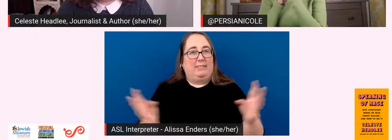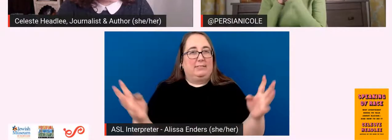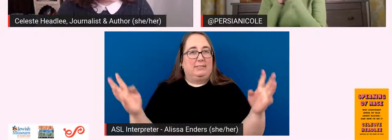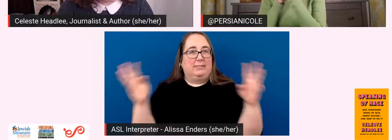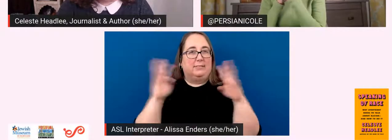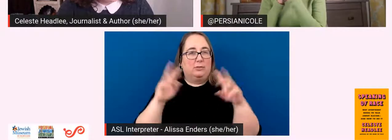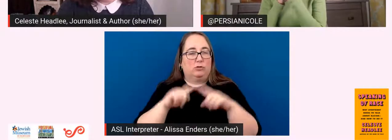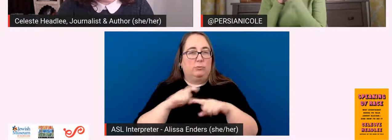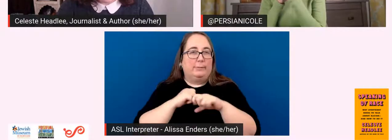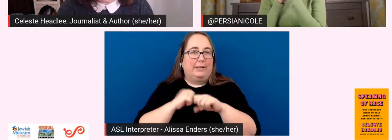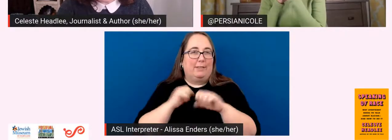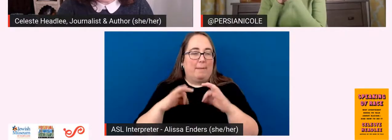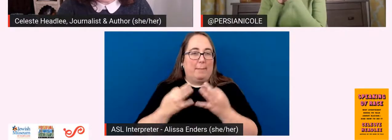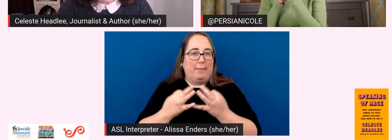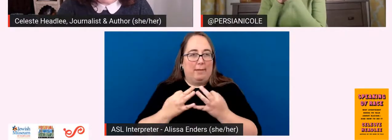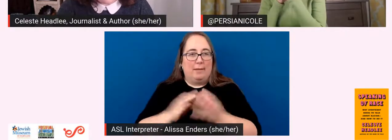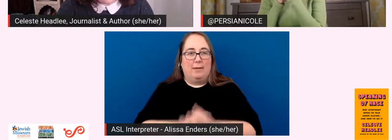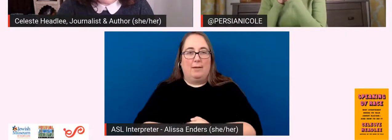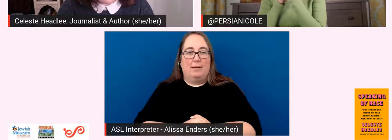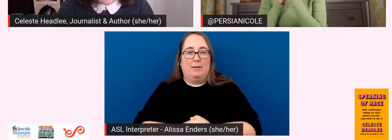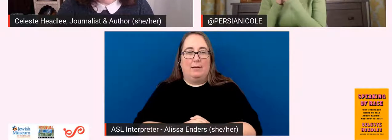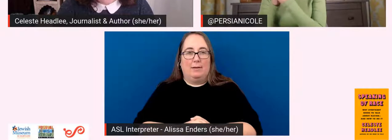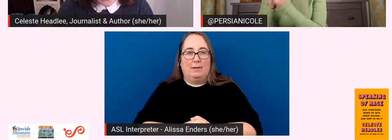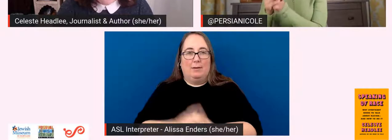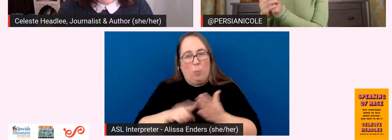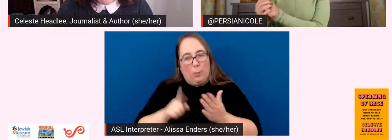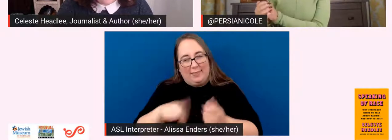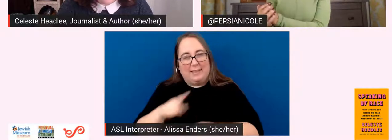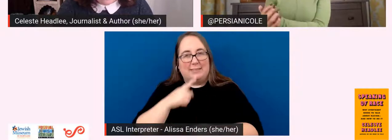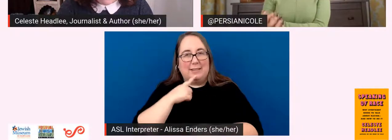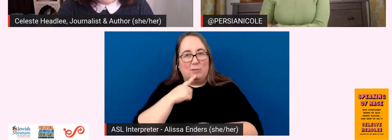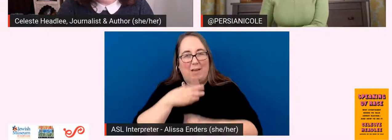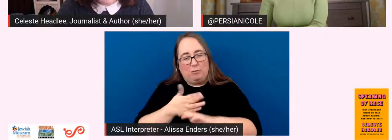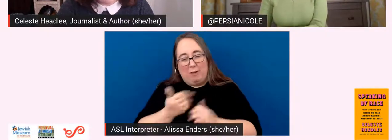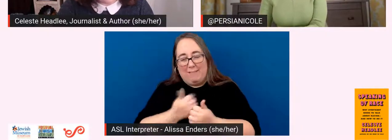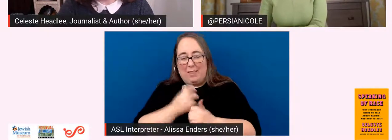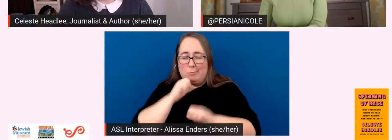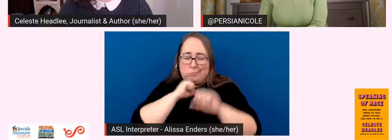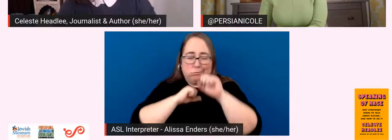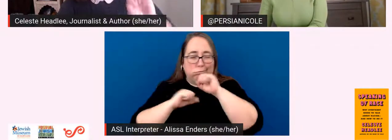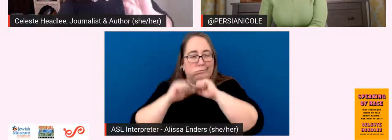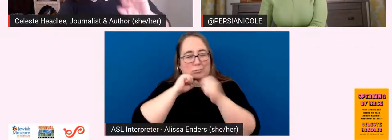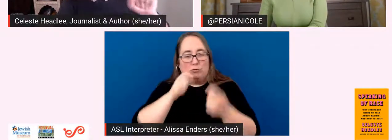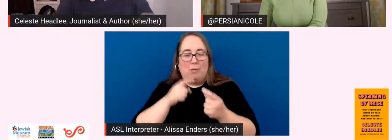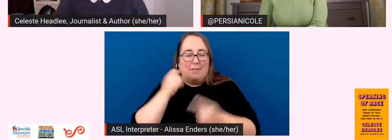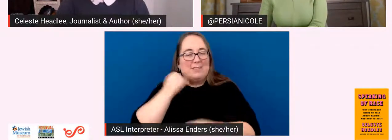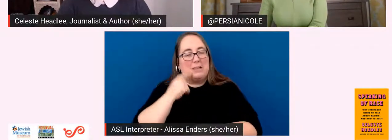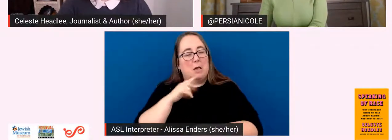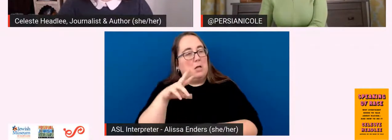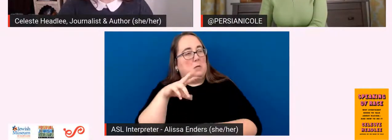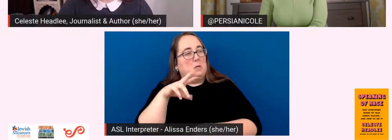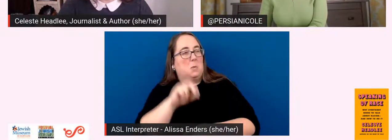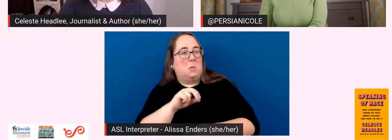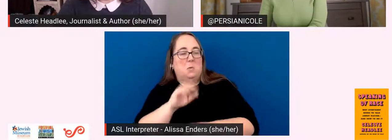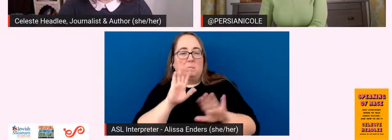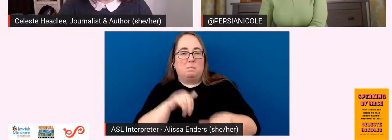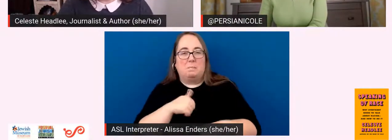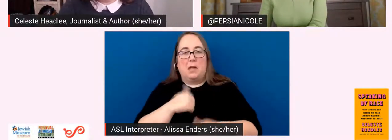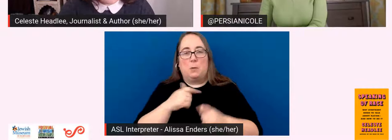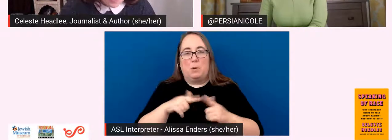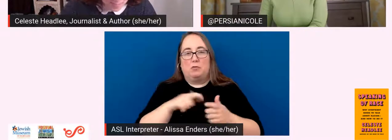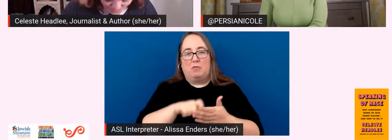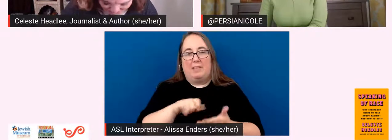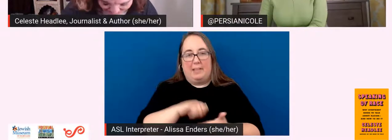And I thought to myself, like, what would they say to me after yeah. all they went through if I were like, no, thank you. I don't want to write